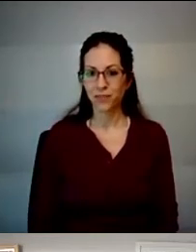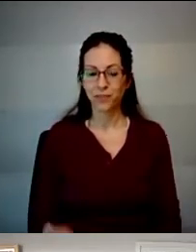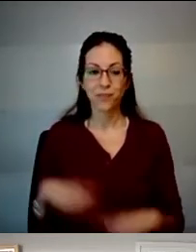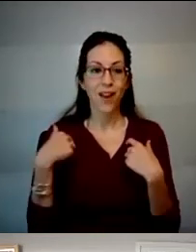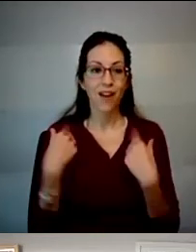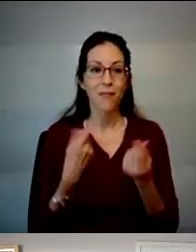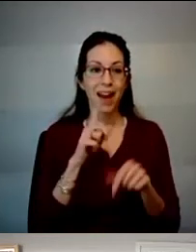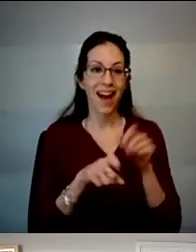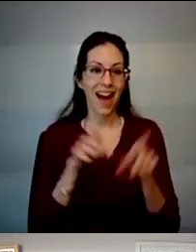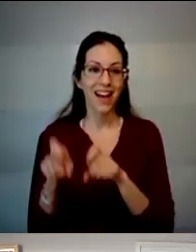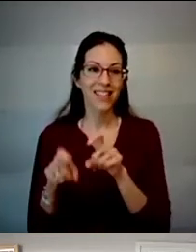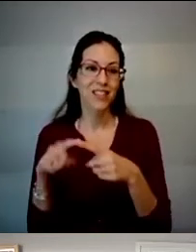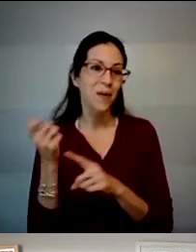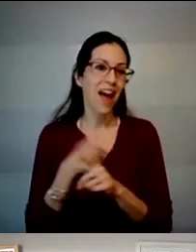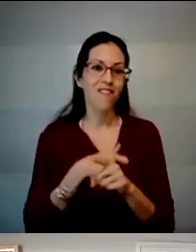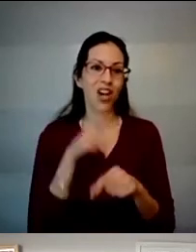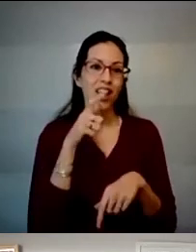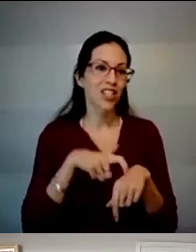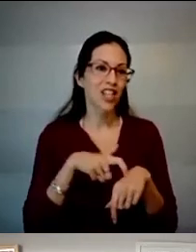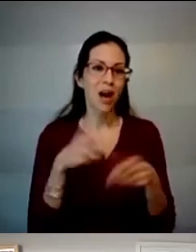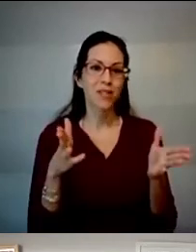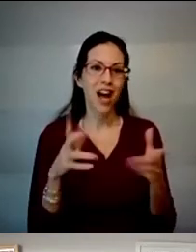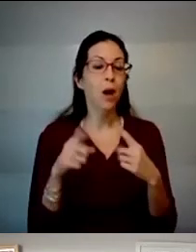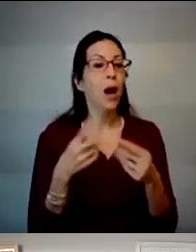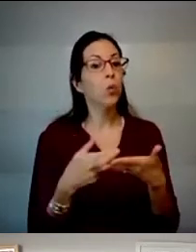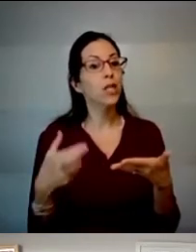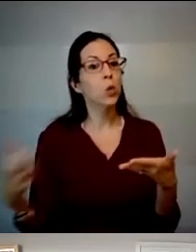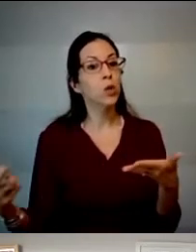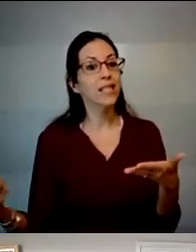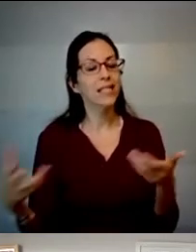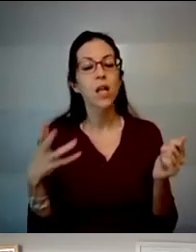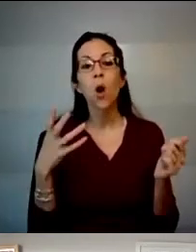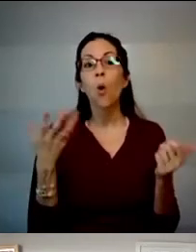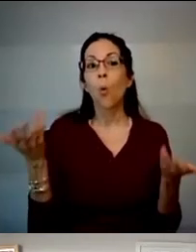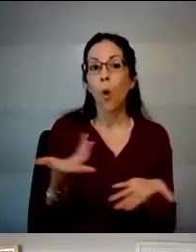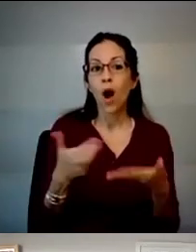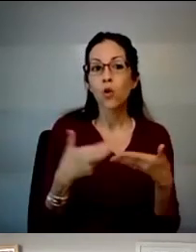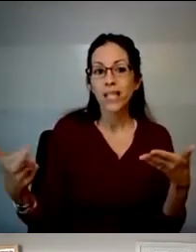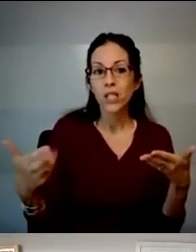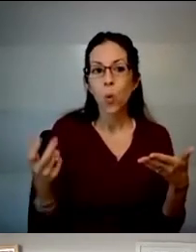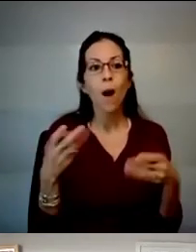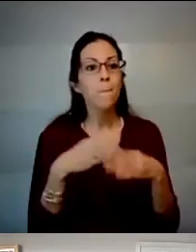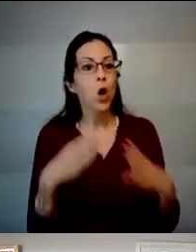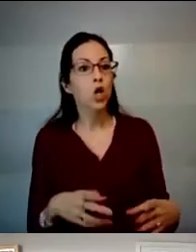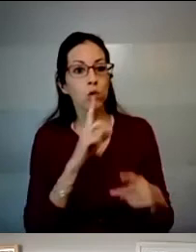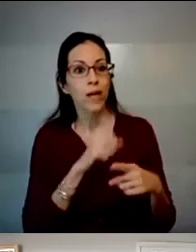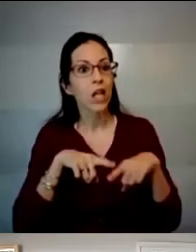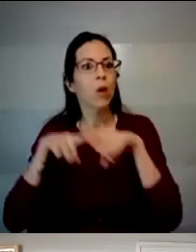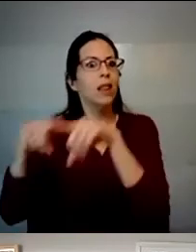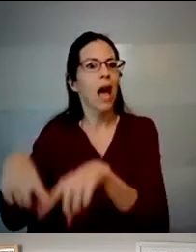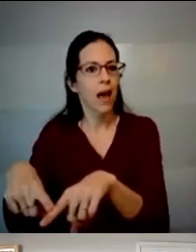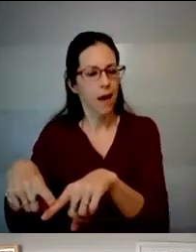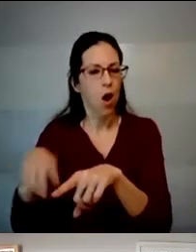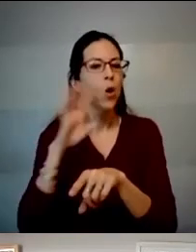every lunchtime chat, just about resources. You know, what resources or partners have you really relied on in the past year that you'll